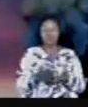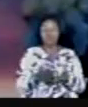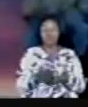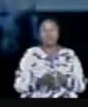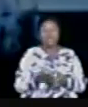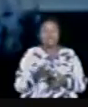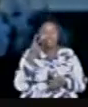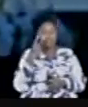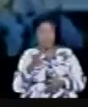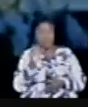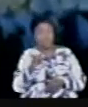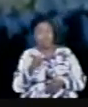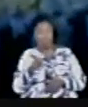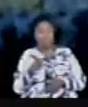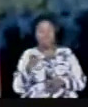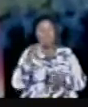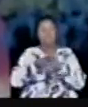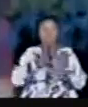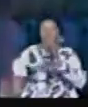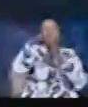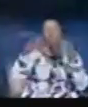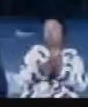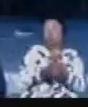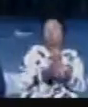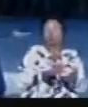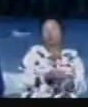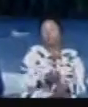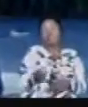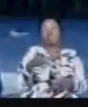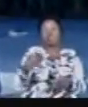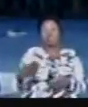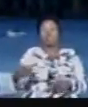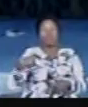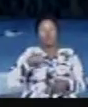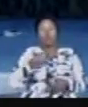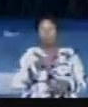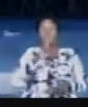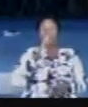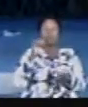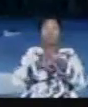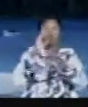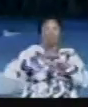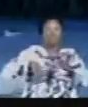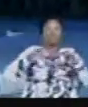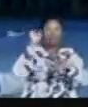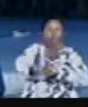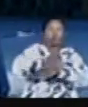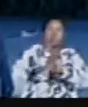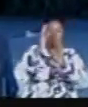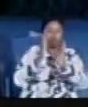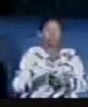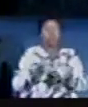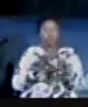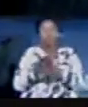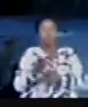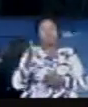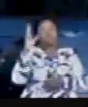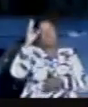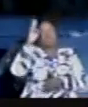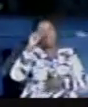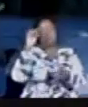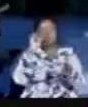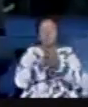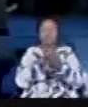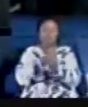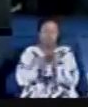in all these things we are more than conquerors through him that loved